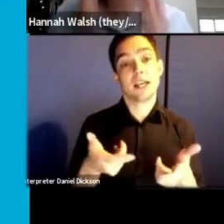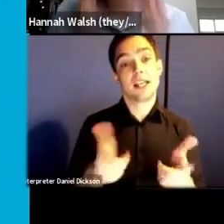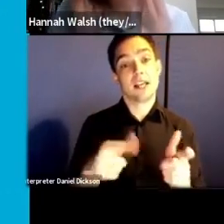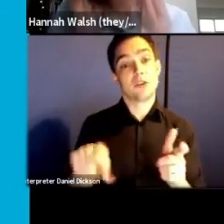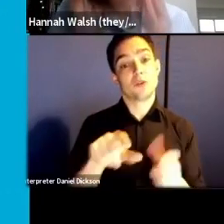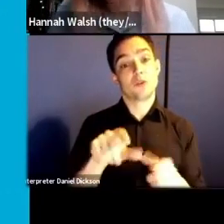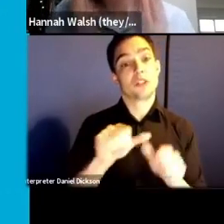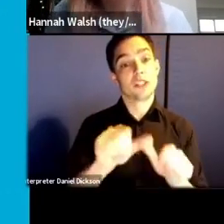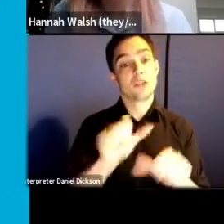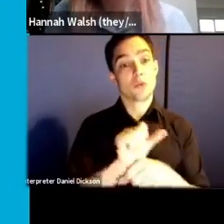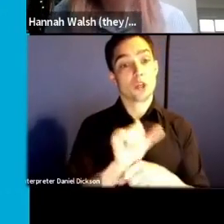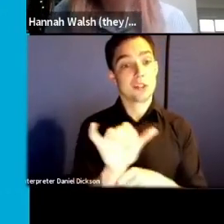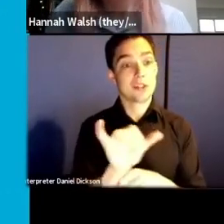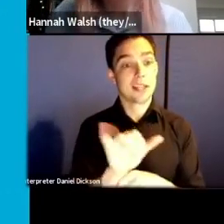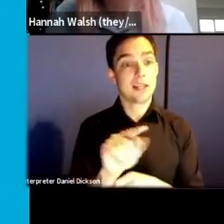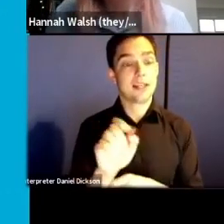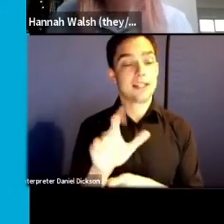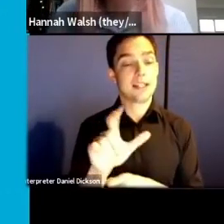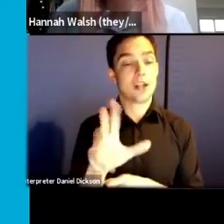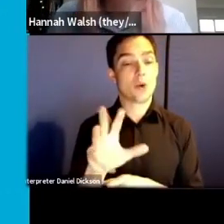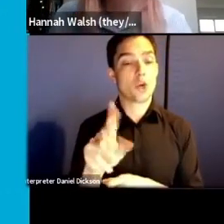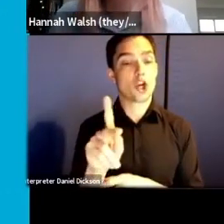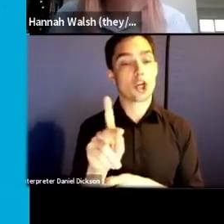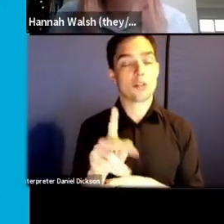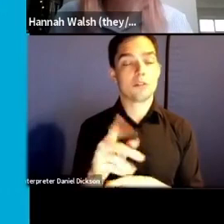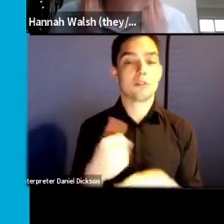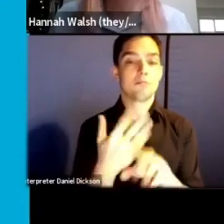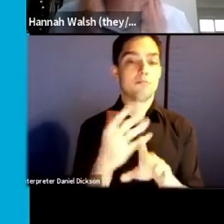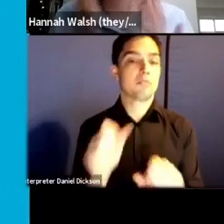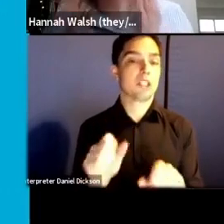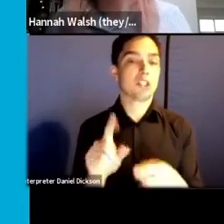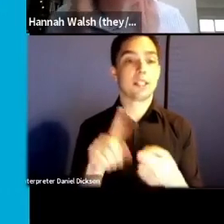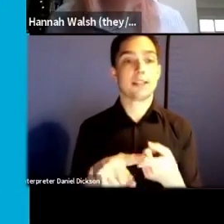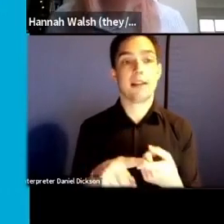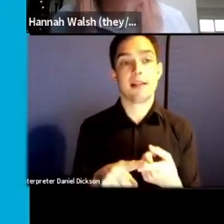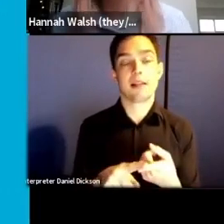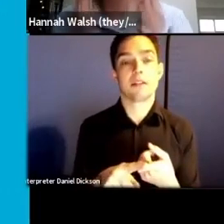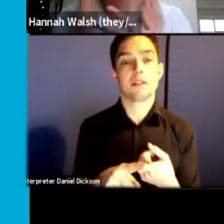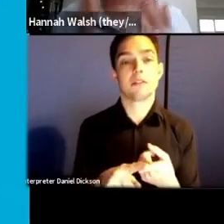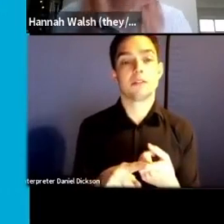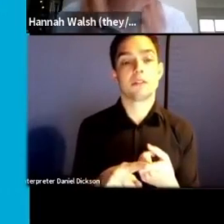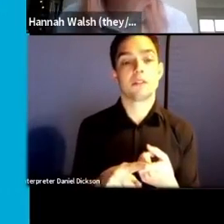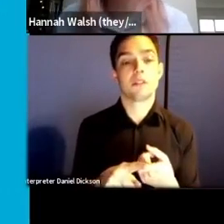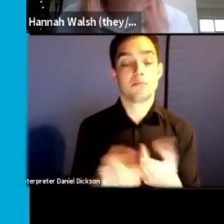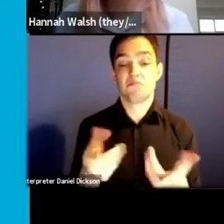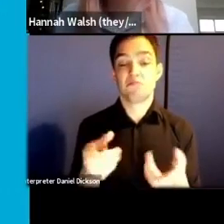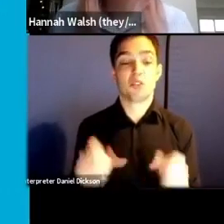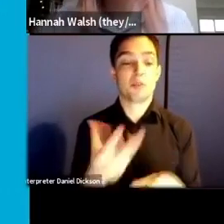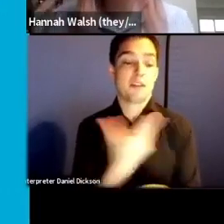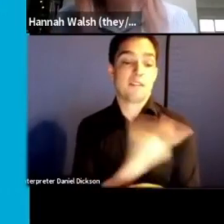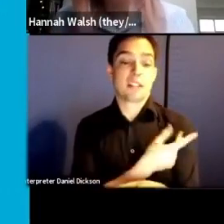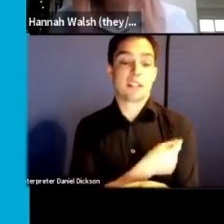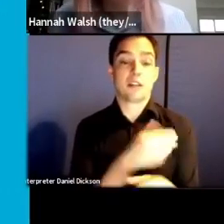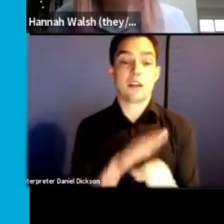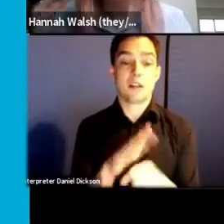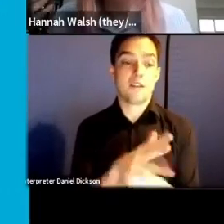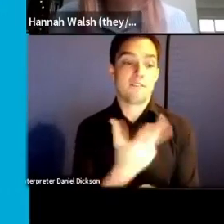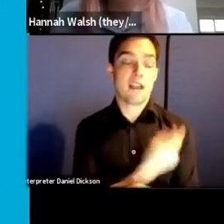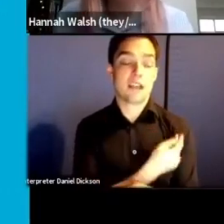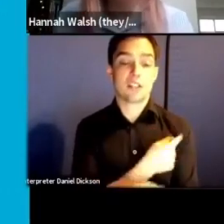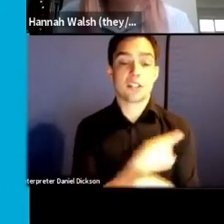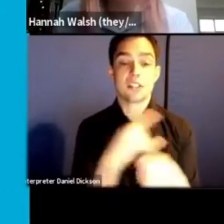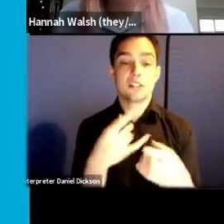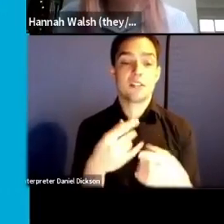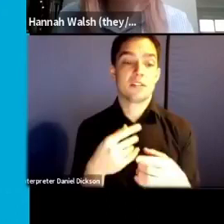working, such as teleworking potentially until, you could be vaccinated and there's enough vaccinations that masks